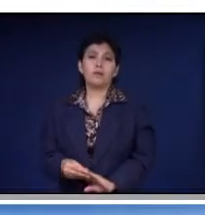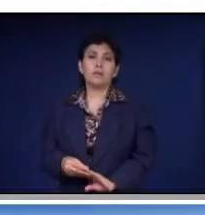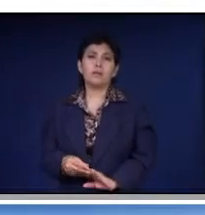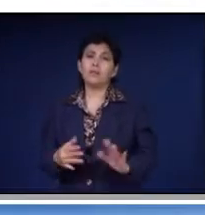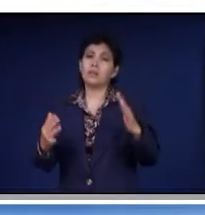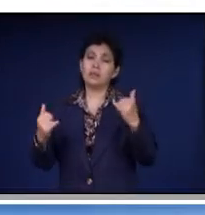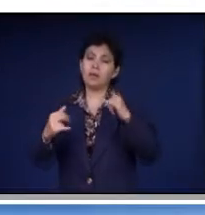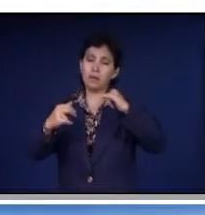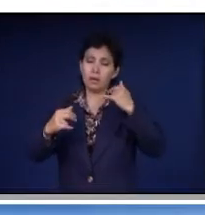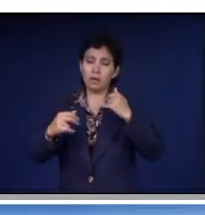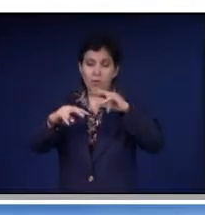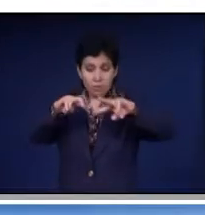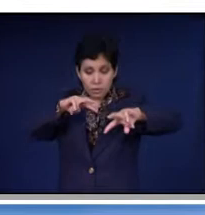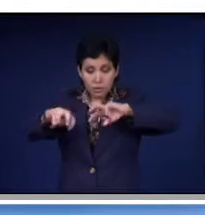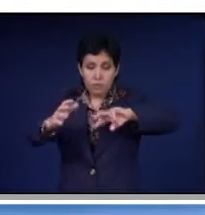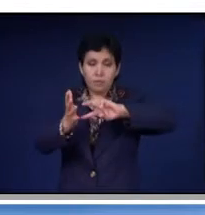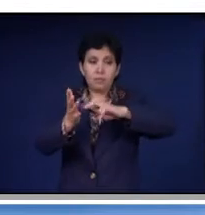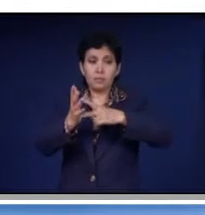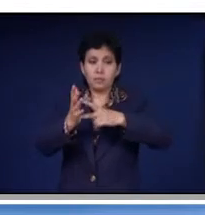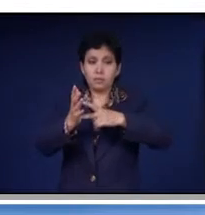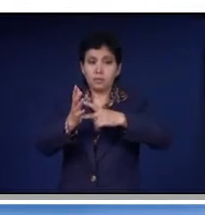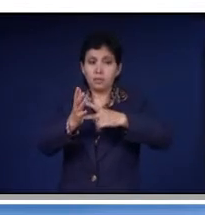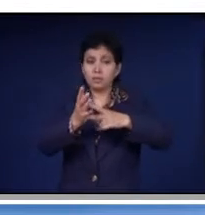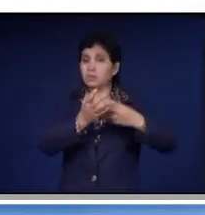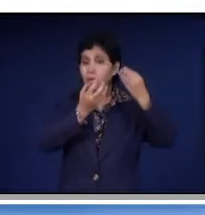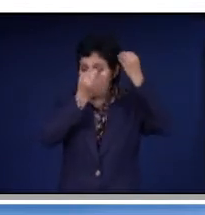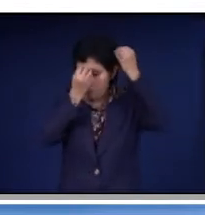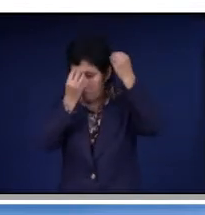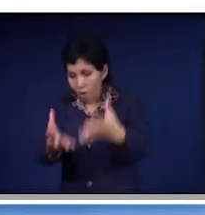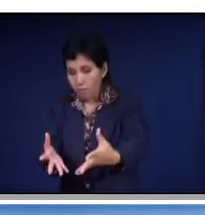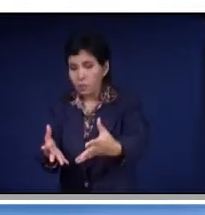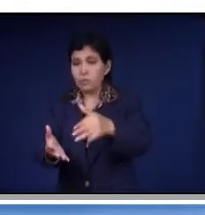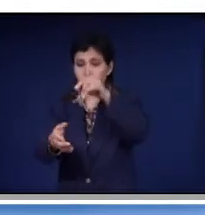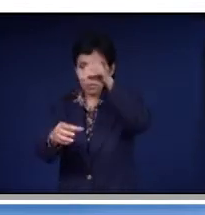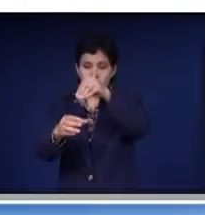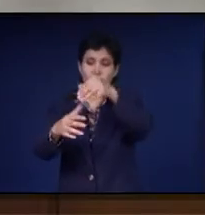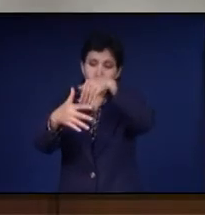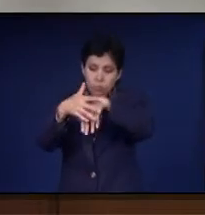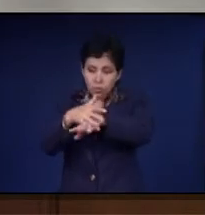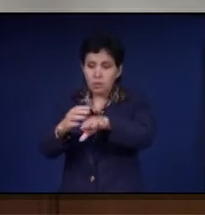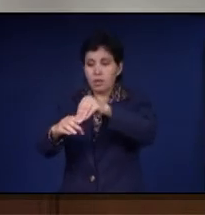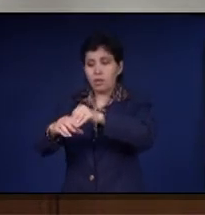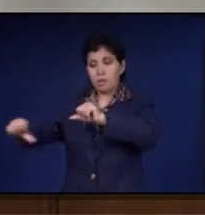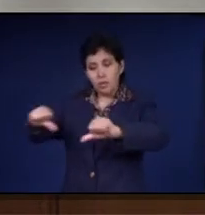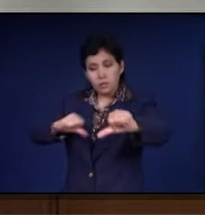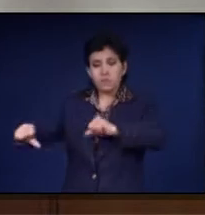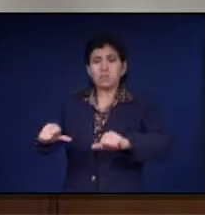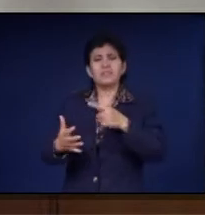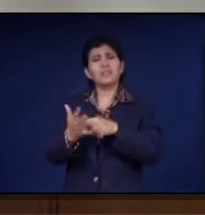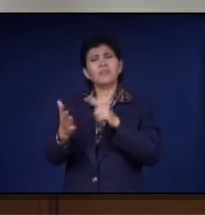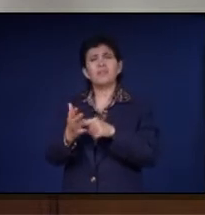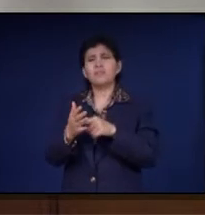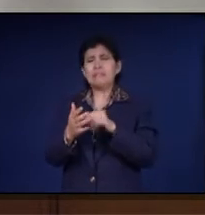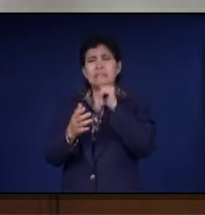Now, research, it means convert your ideas into action. Sometimes ideas are very abstract. You do not know